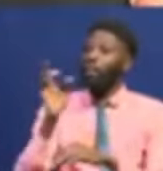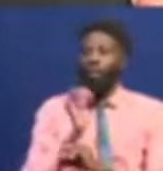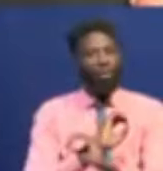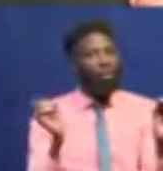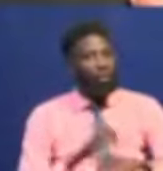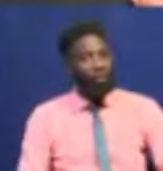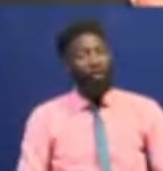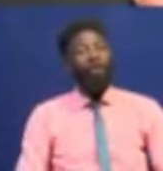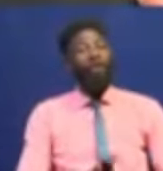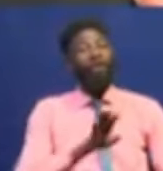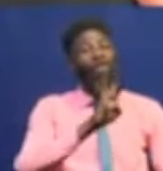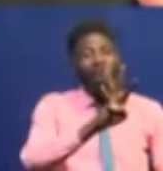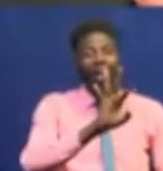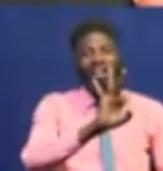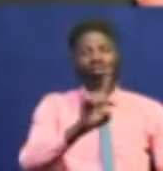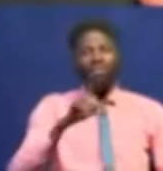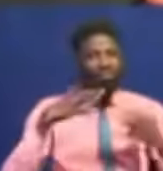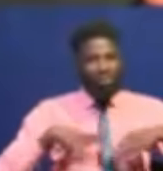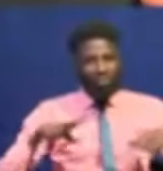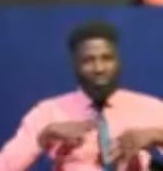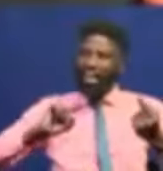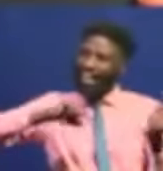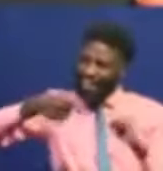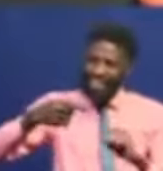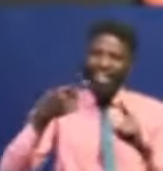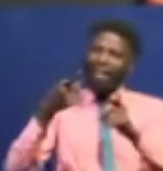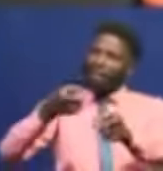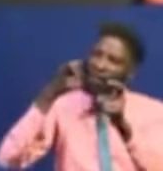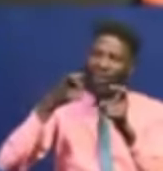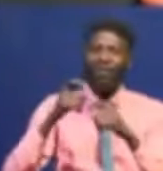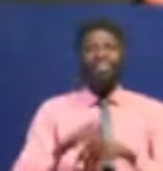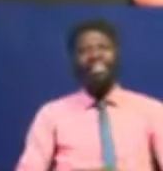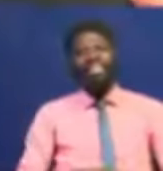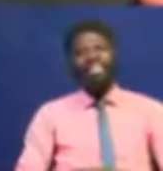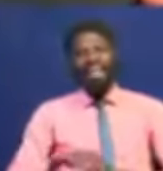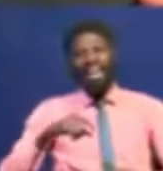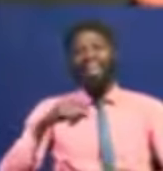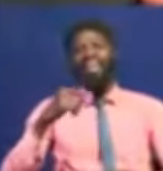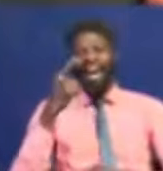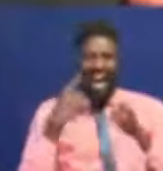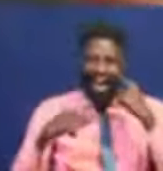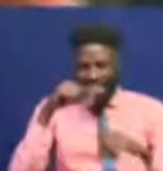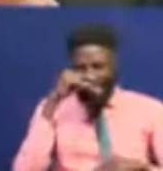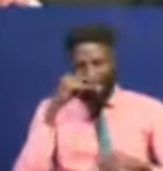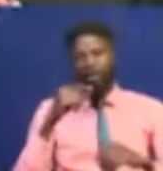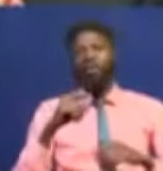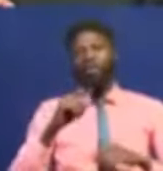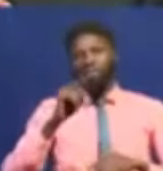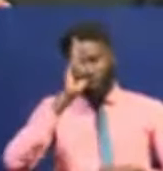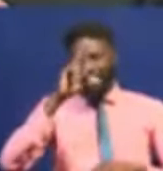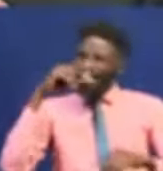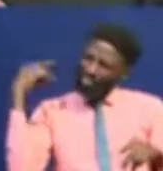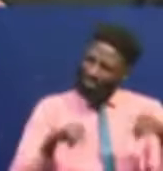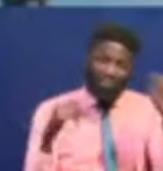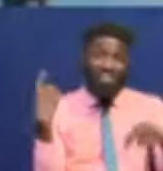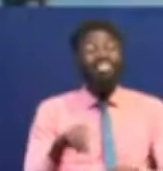injured by live bullets, rubber bullets, tear gas canisters, police batons?